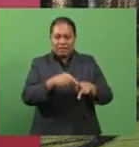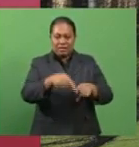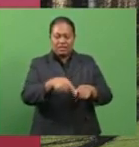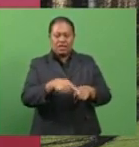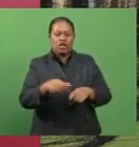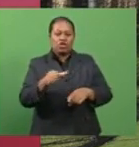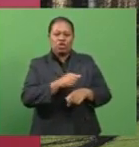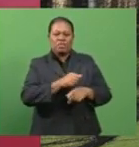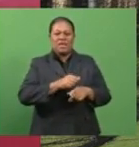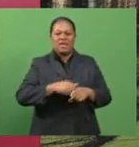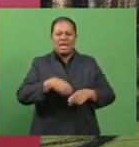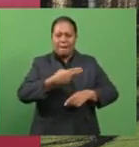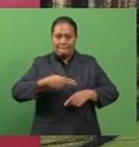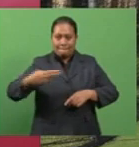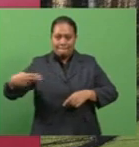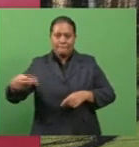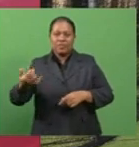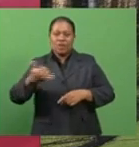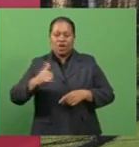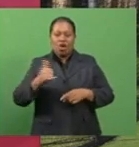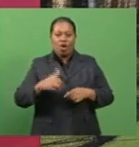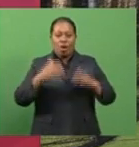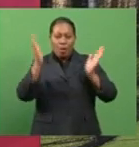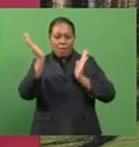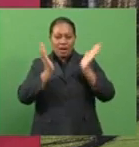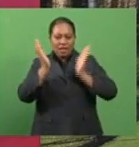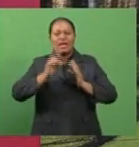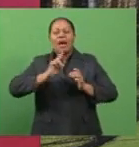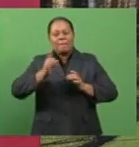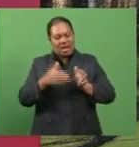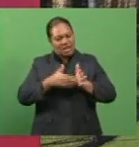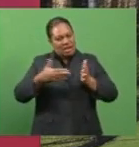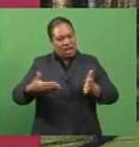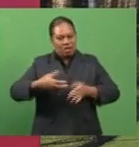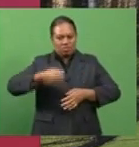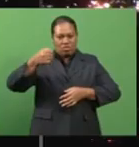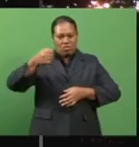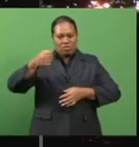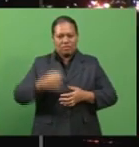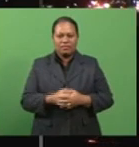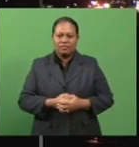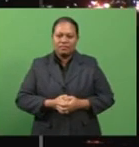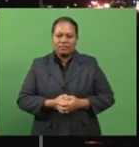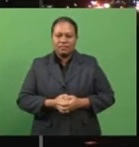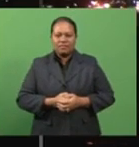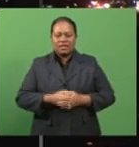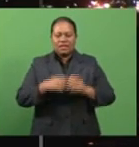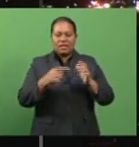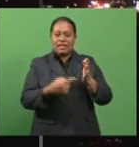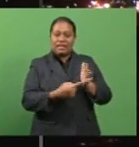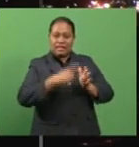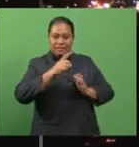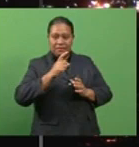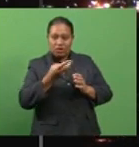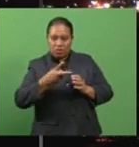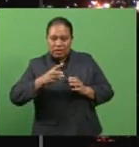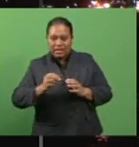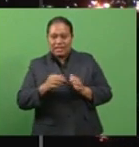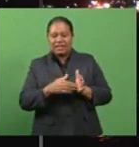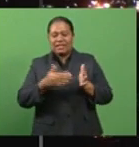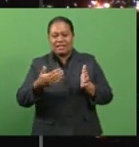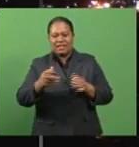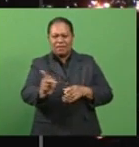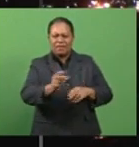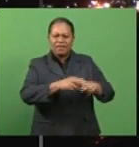be the Indonesia or Malaysia, but again that's been put on hold. The T20 regional features